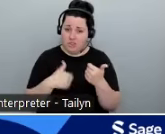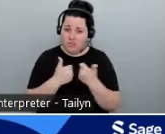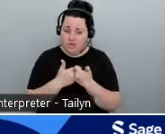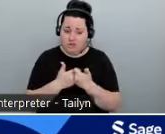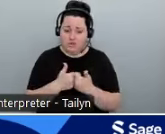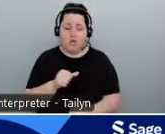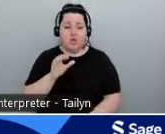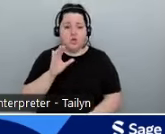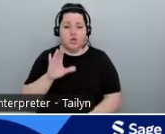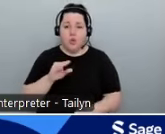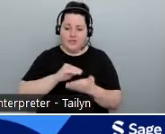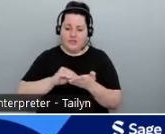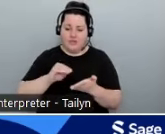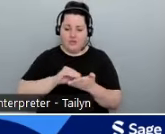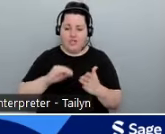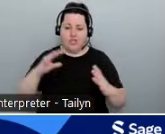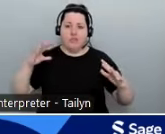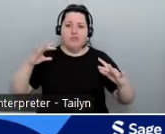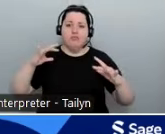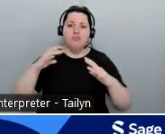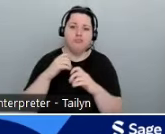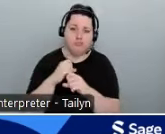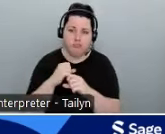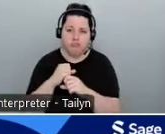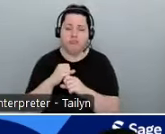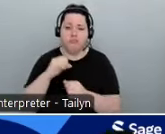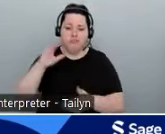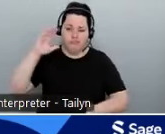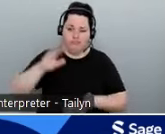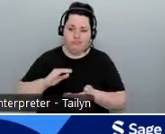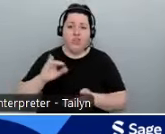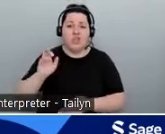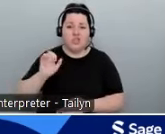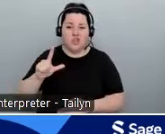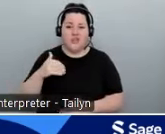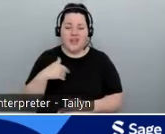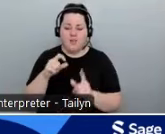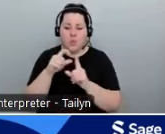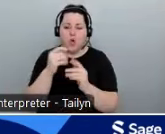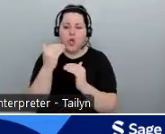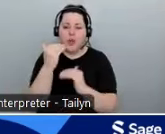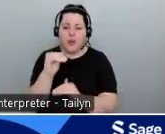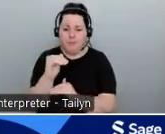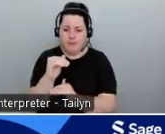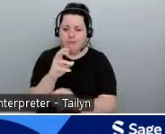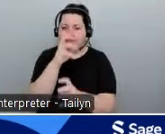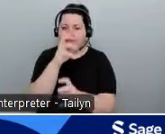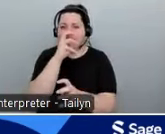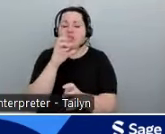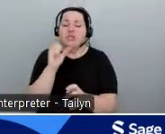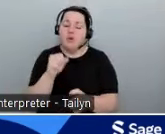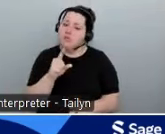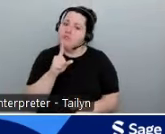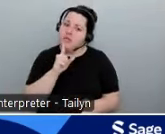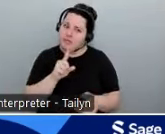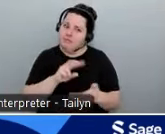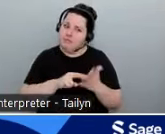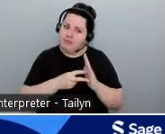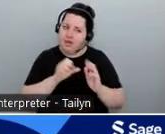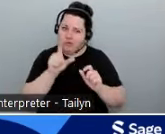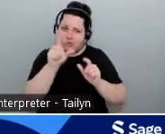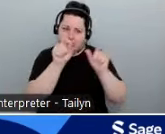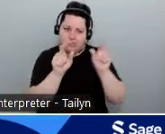dissertation. Journals can have strict word limits, so focus on the most important details.